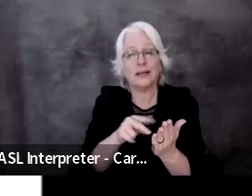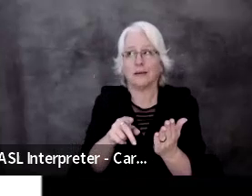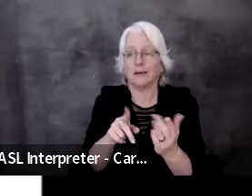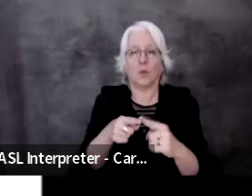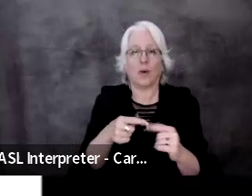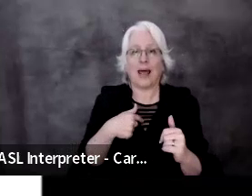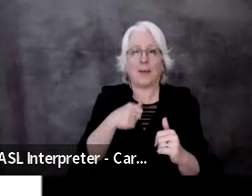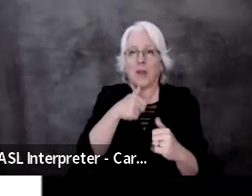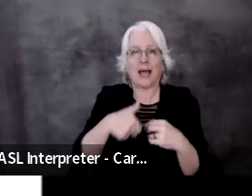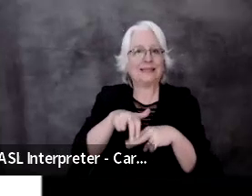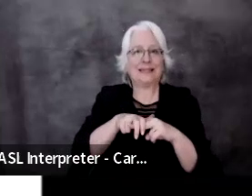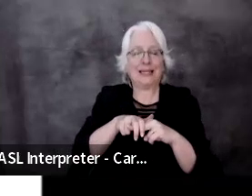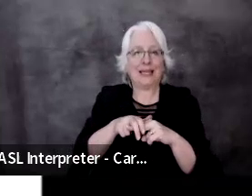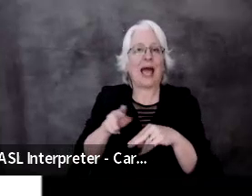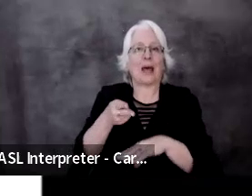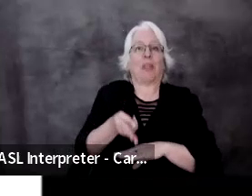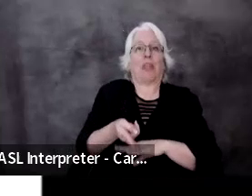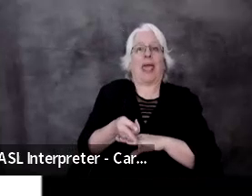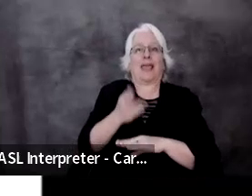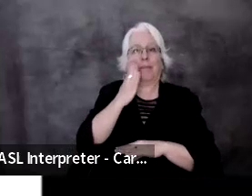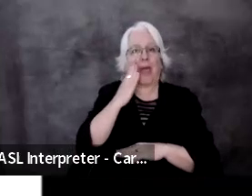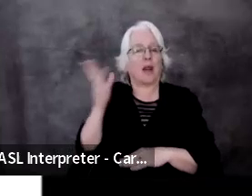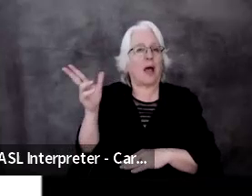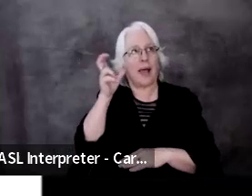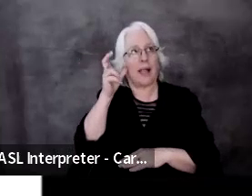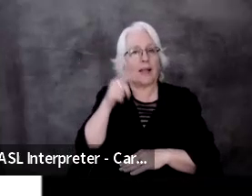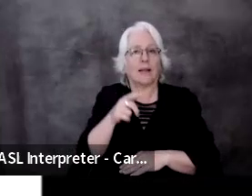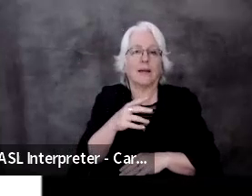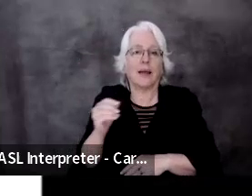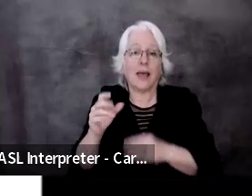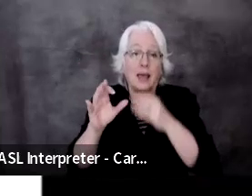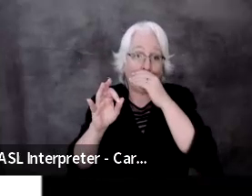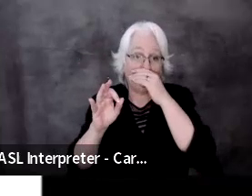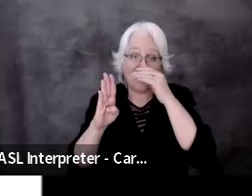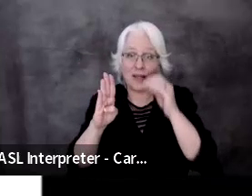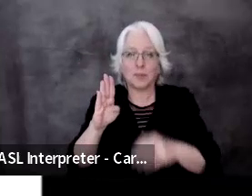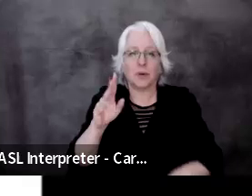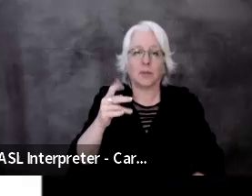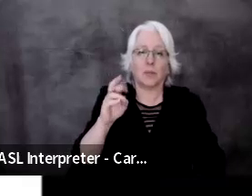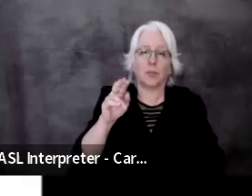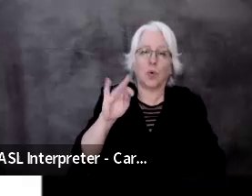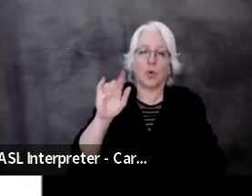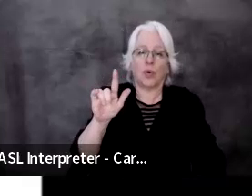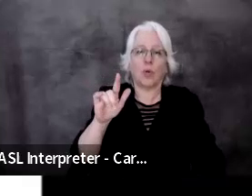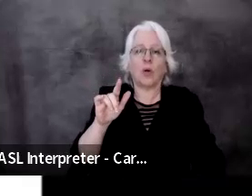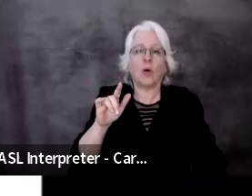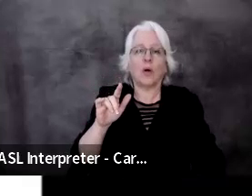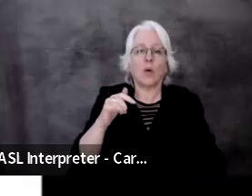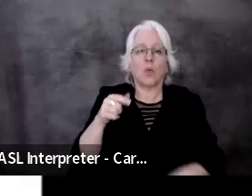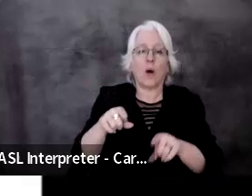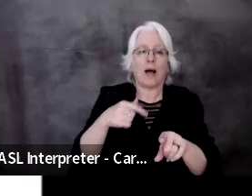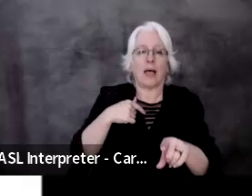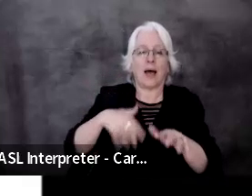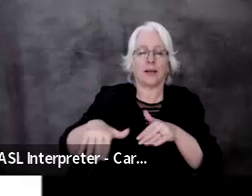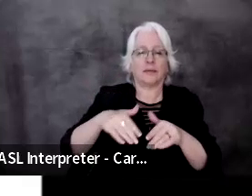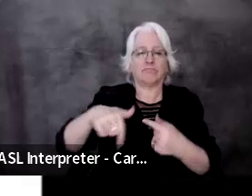a sitting position, as well as Facebook Porter, who can follow you around as you talk and take care of business.